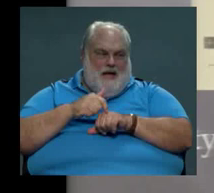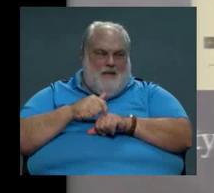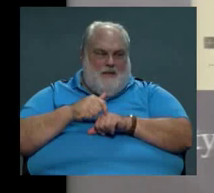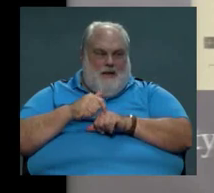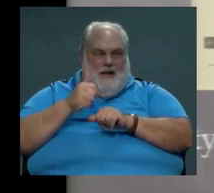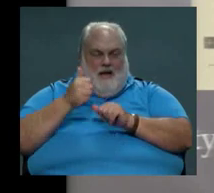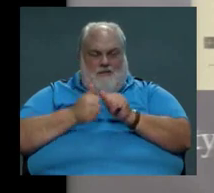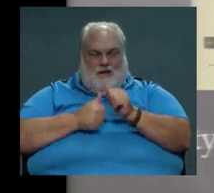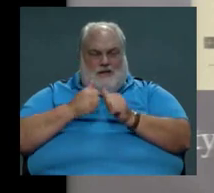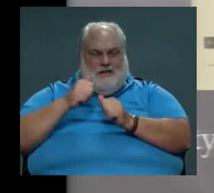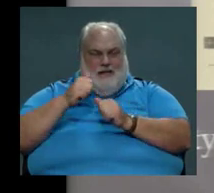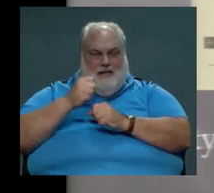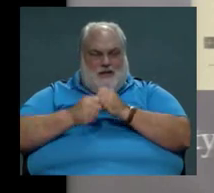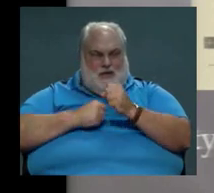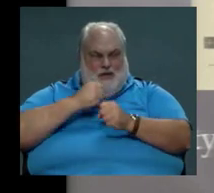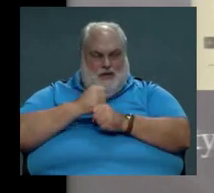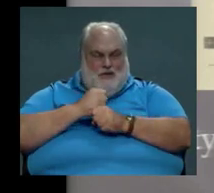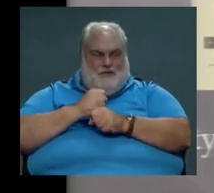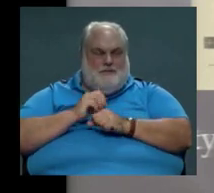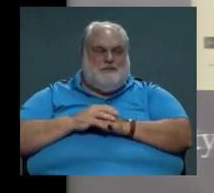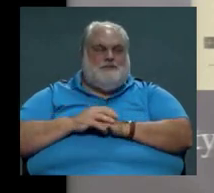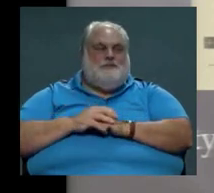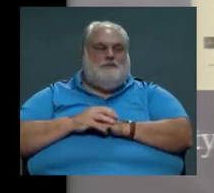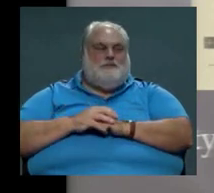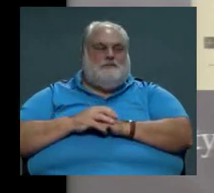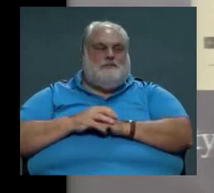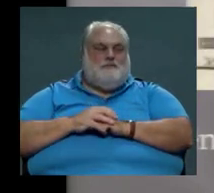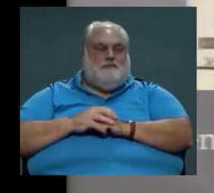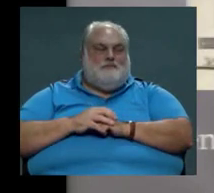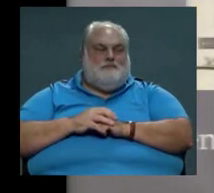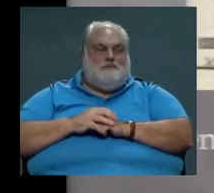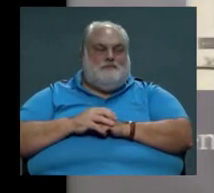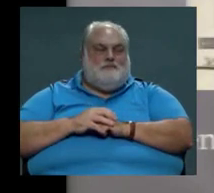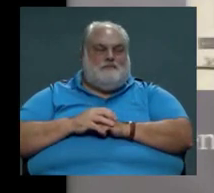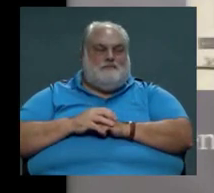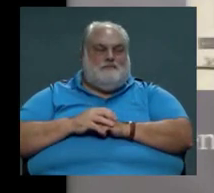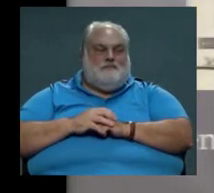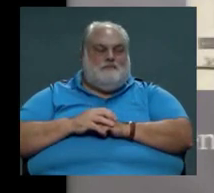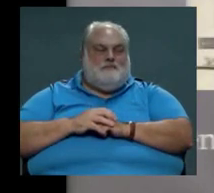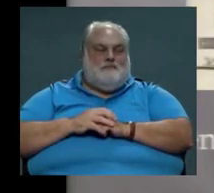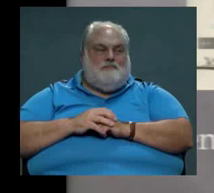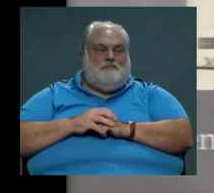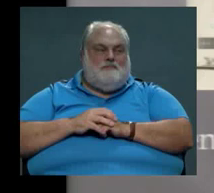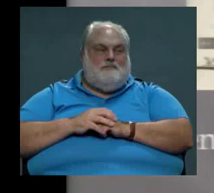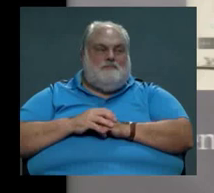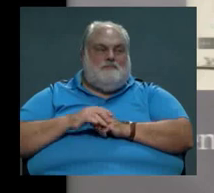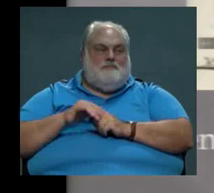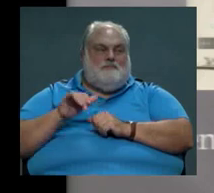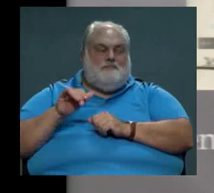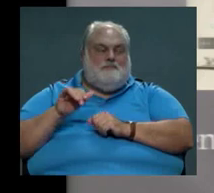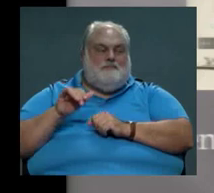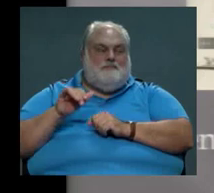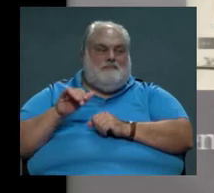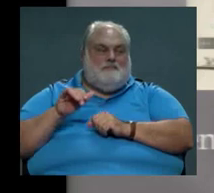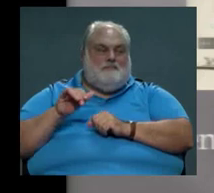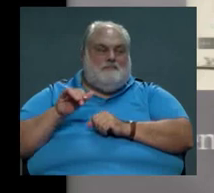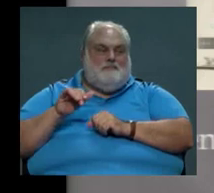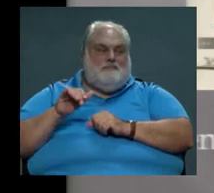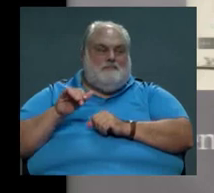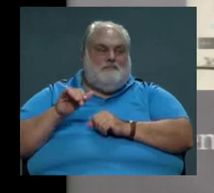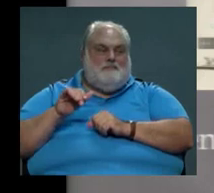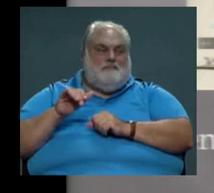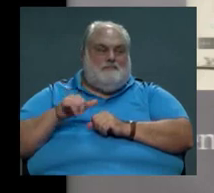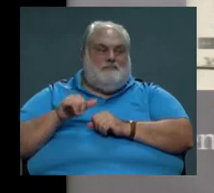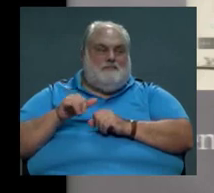increment, it moves along. Next. This is